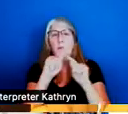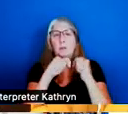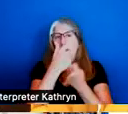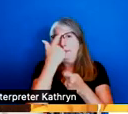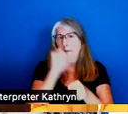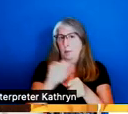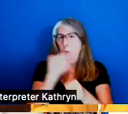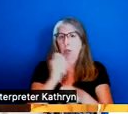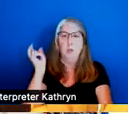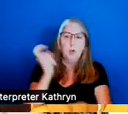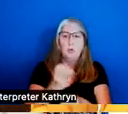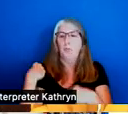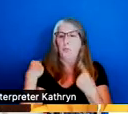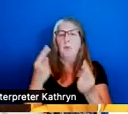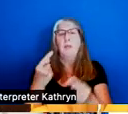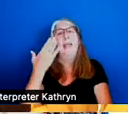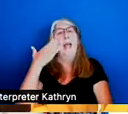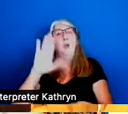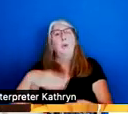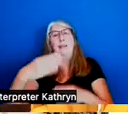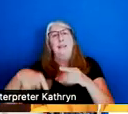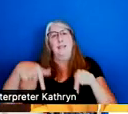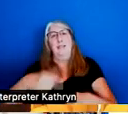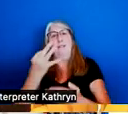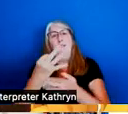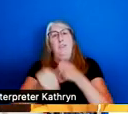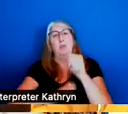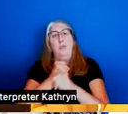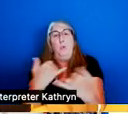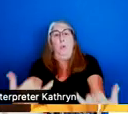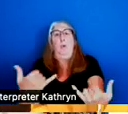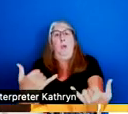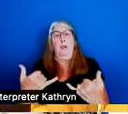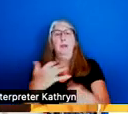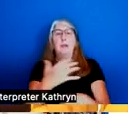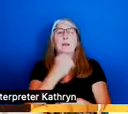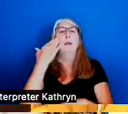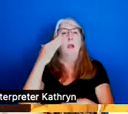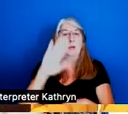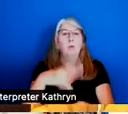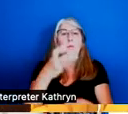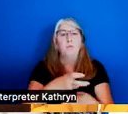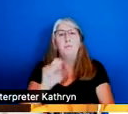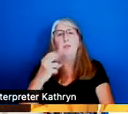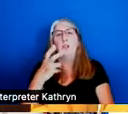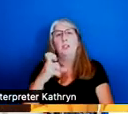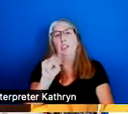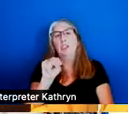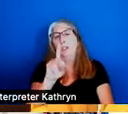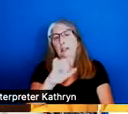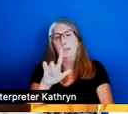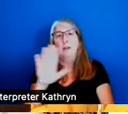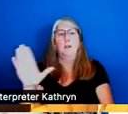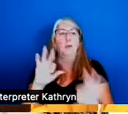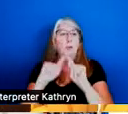so hard. And I know it's the end of our fiscal year today, and I know how hard Shondell and her team have been